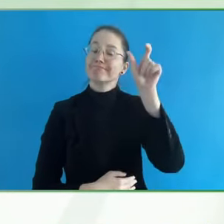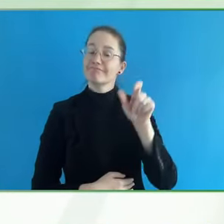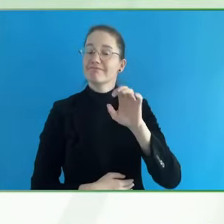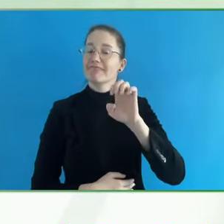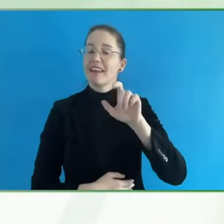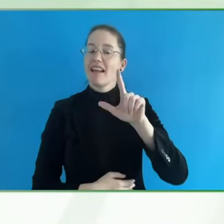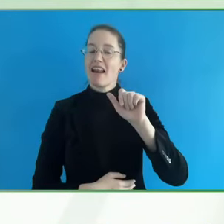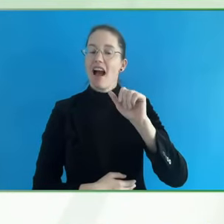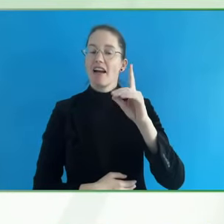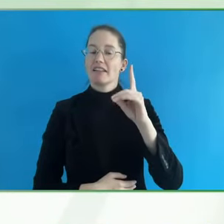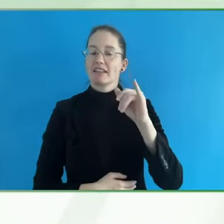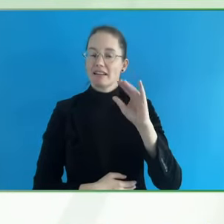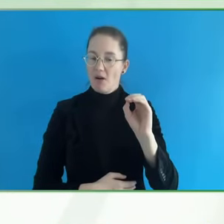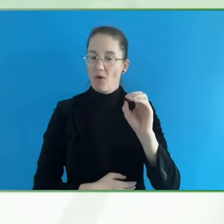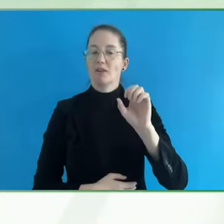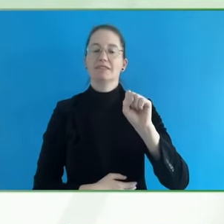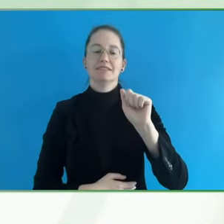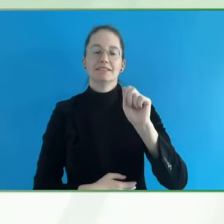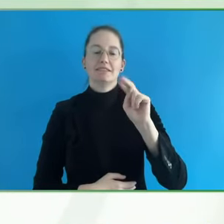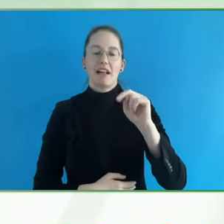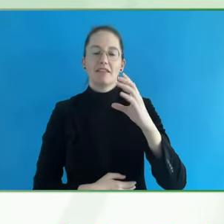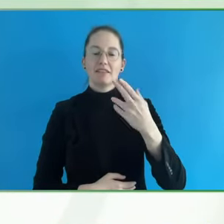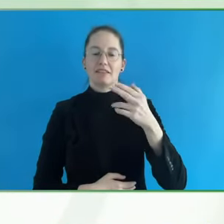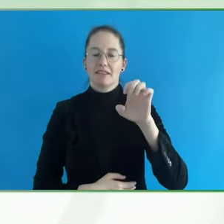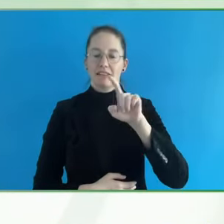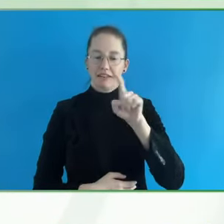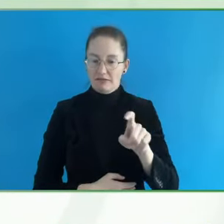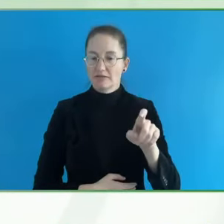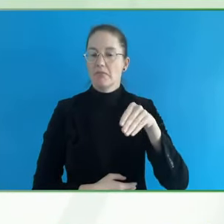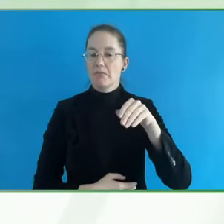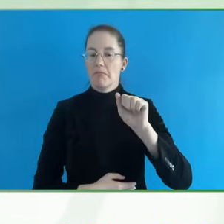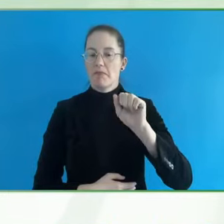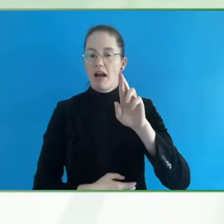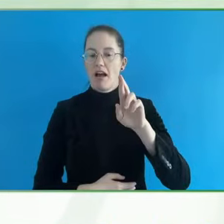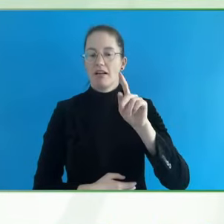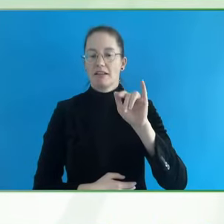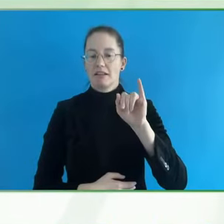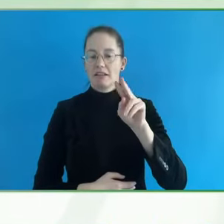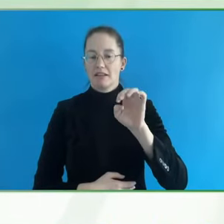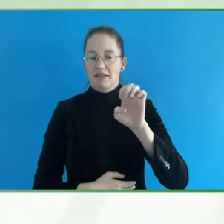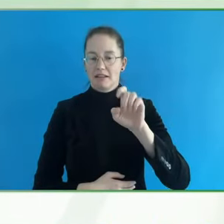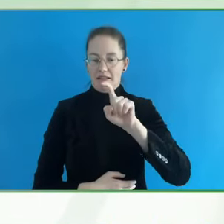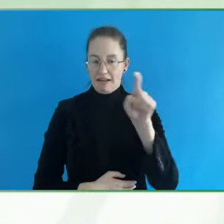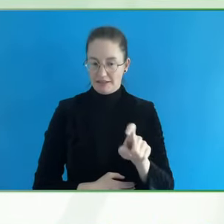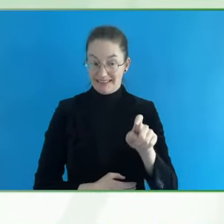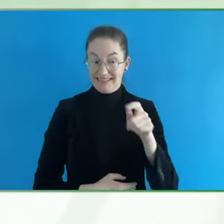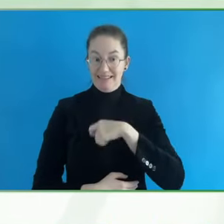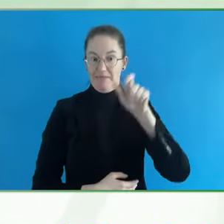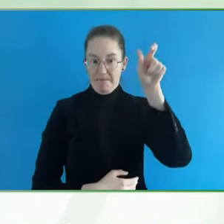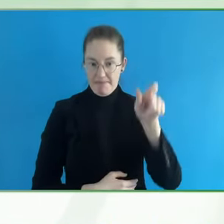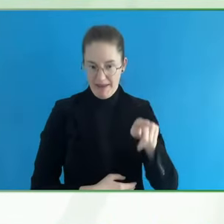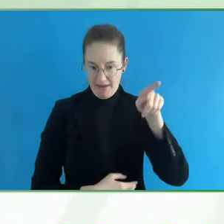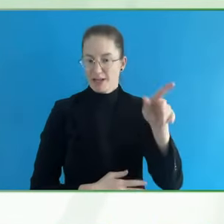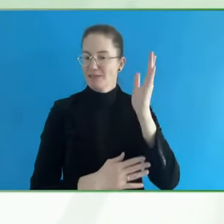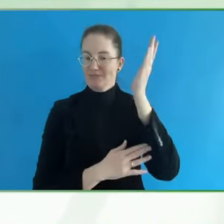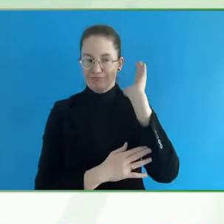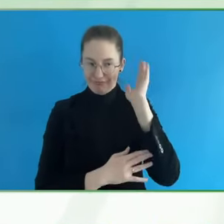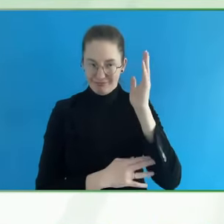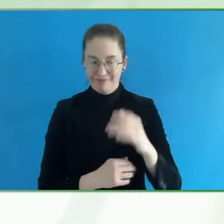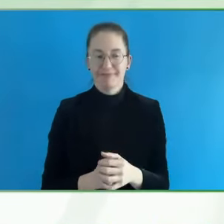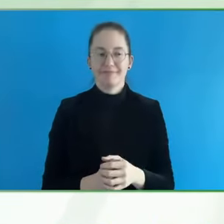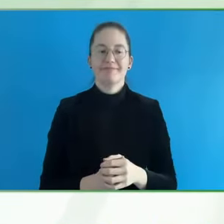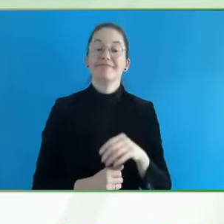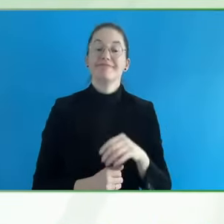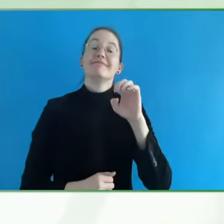Good afternoon, and this is Eladio Sanchez speaking from the Ministry of Education in Spain.